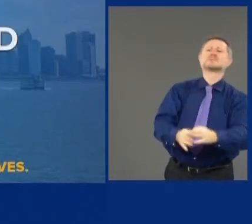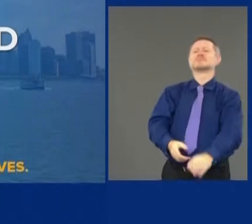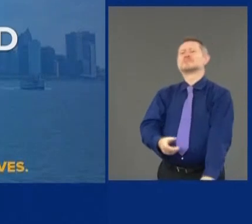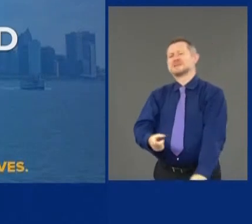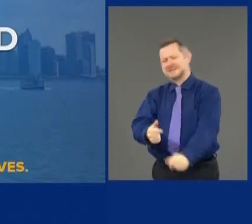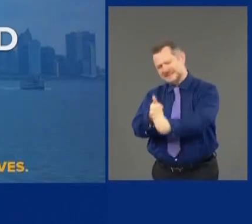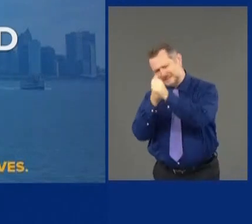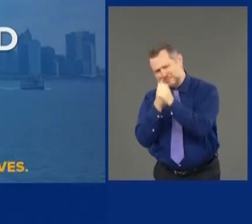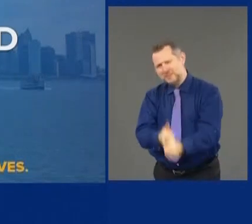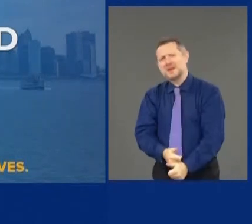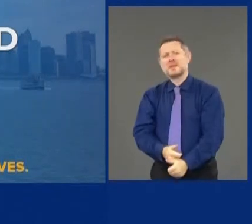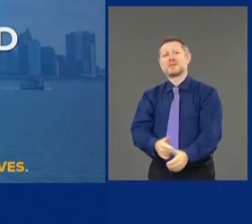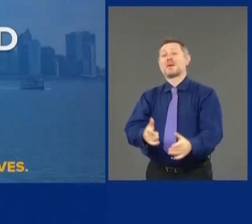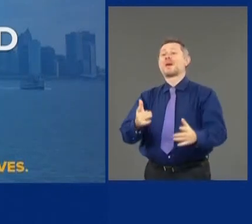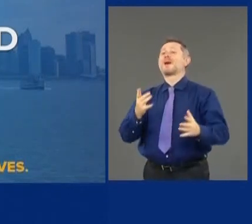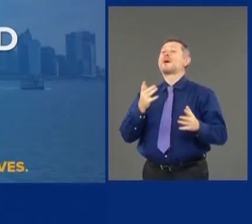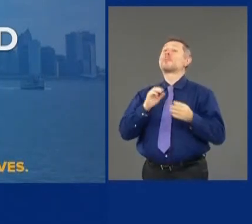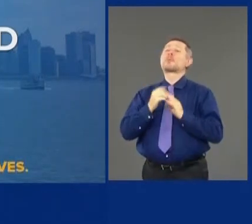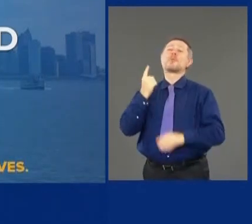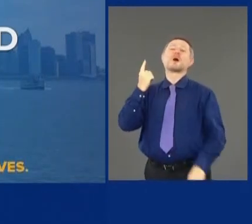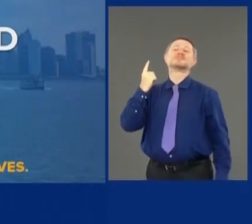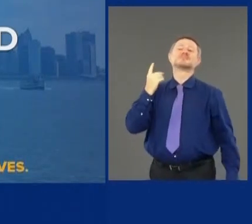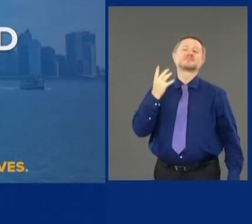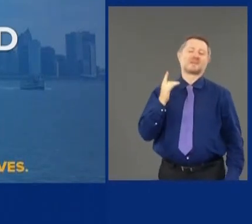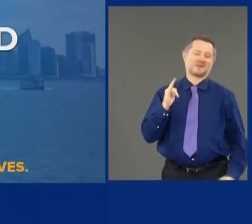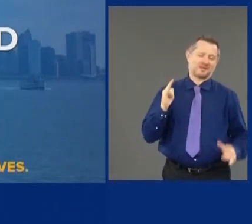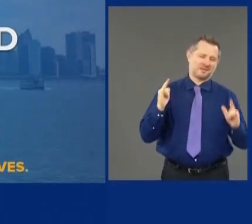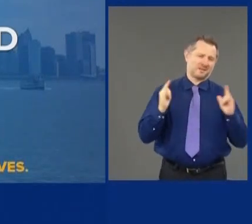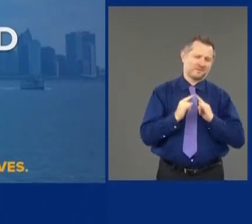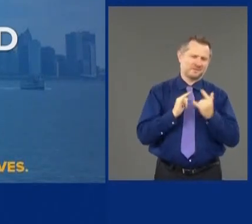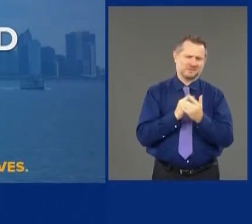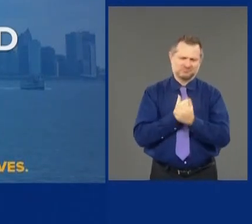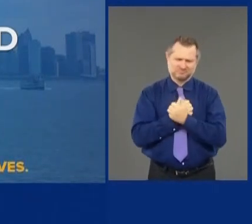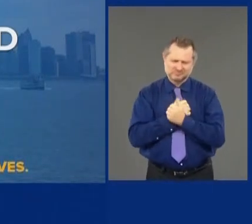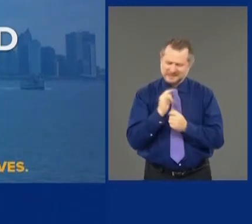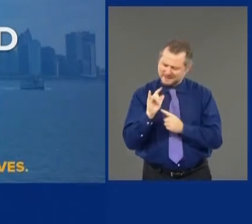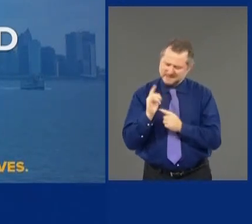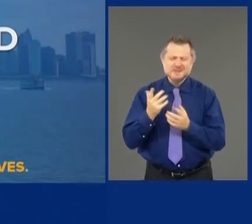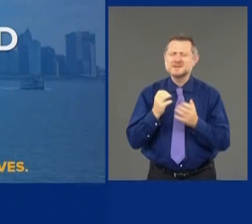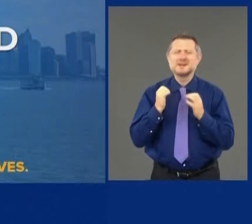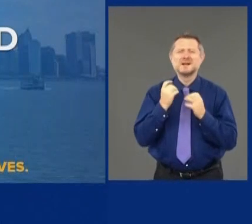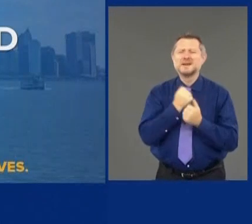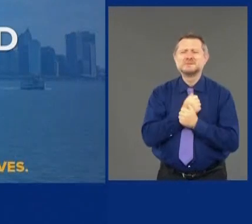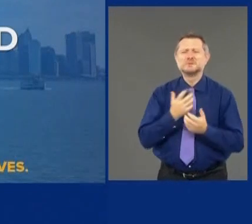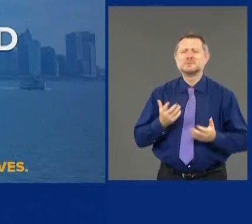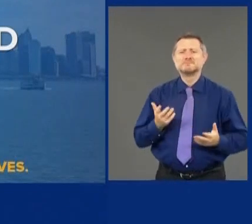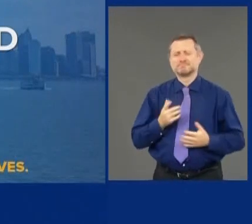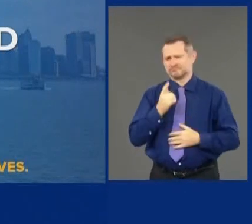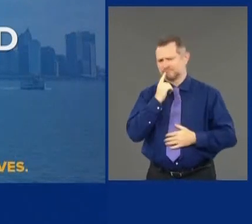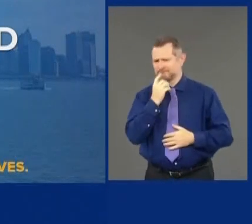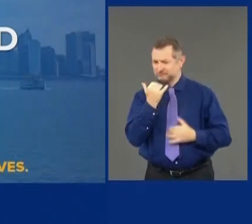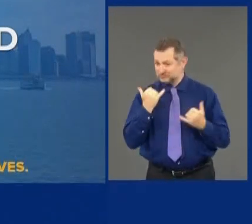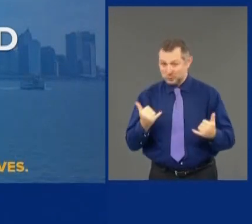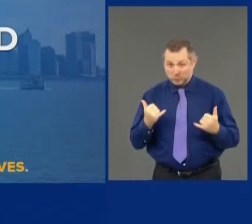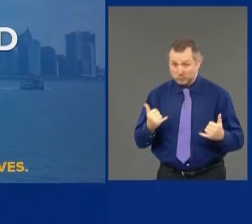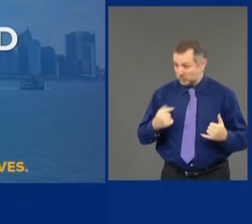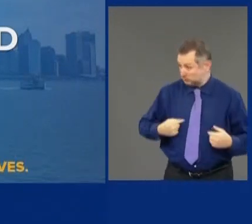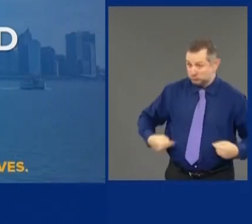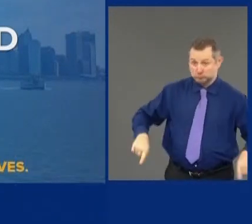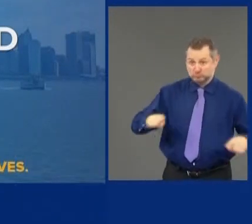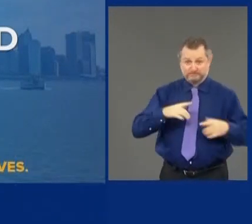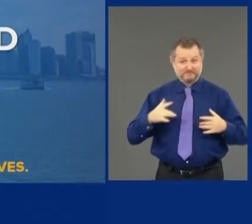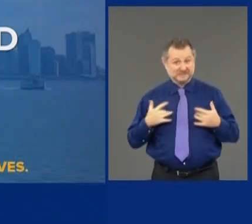disciplined, most of all loving. Loving. We loving today? Are we feeling